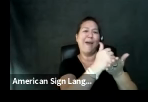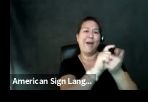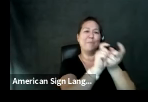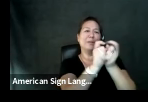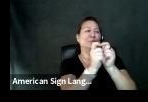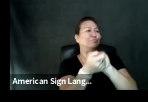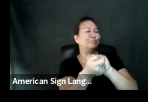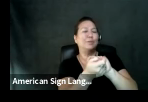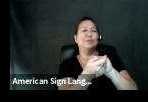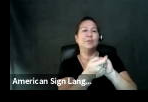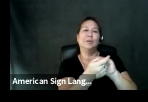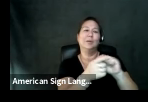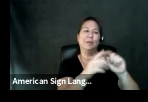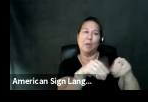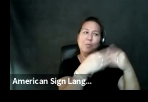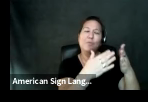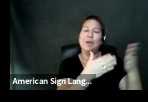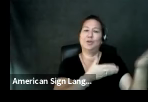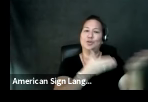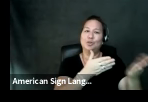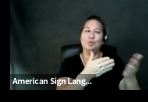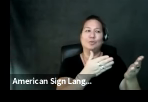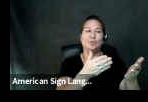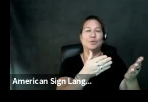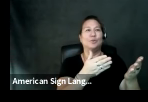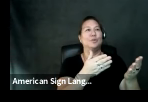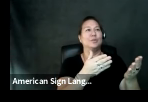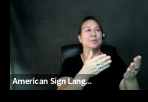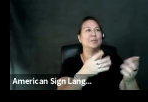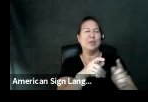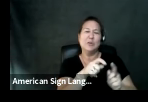services in maybe in different placements.